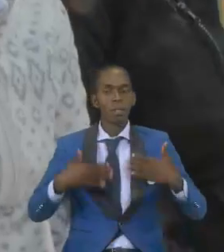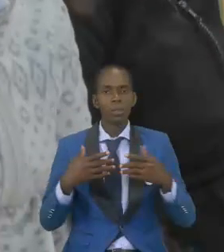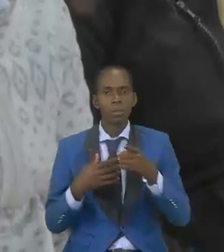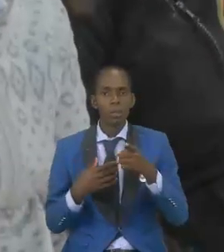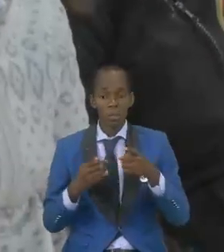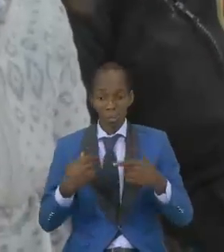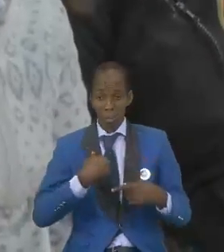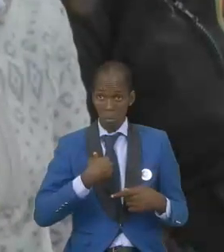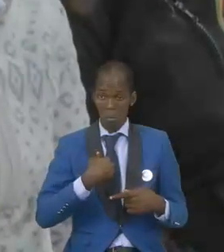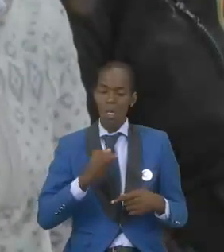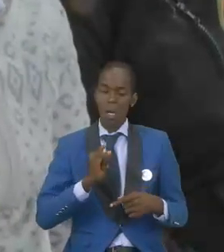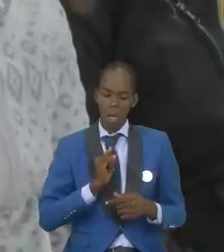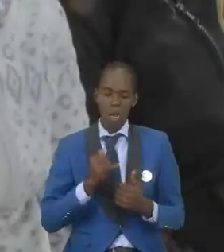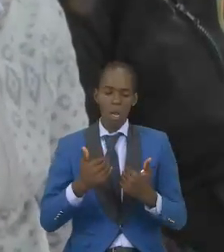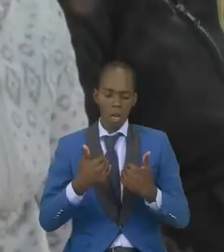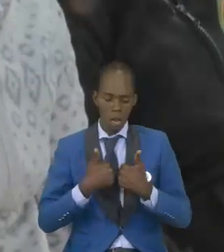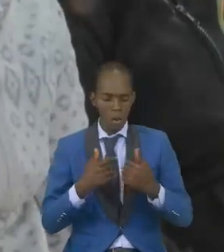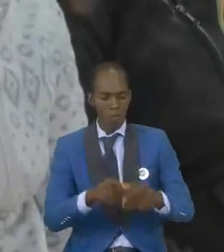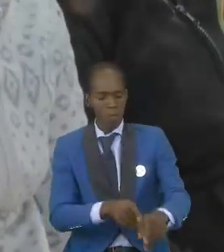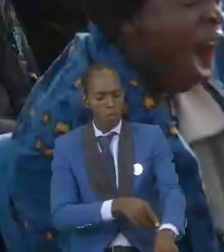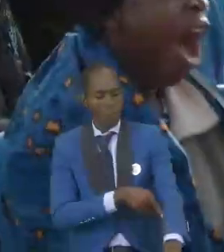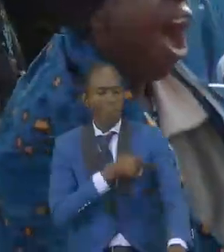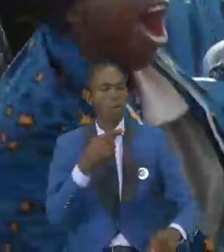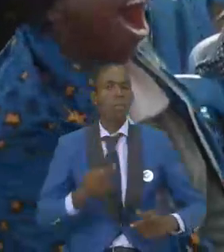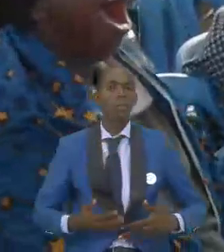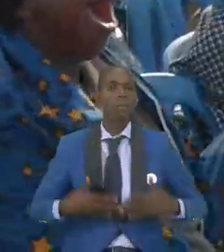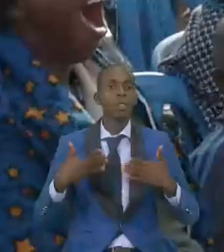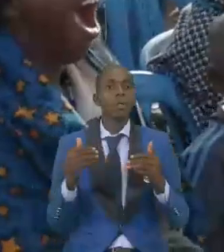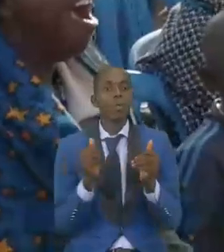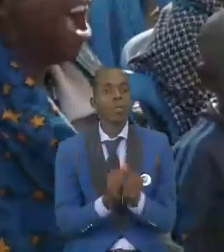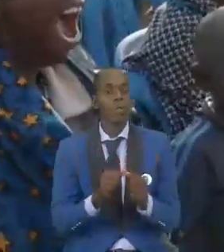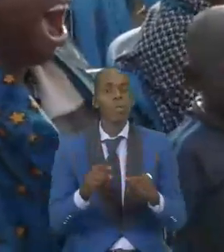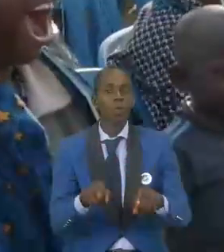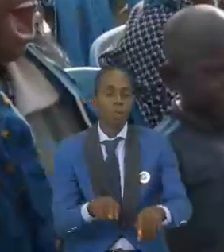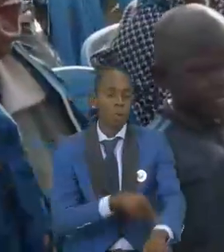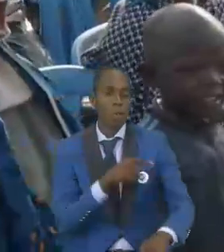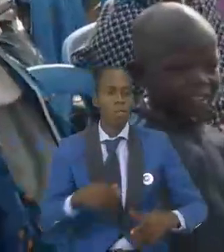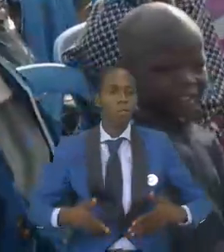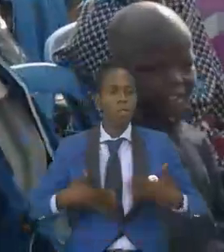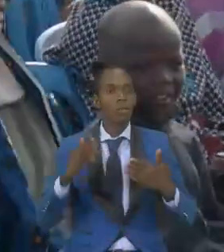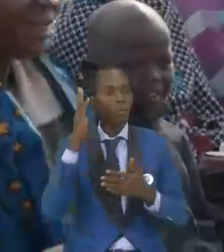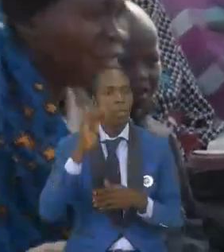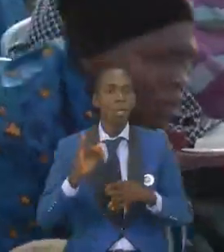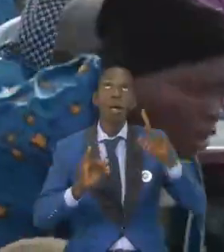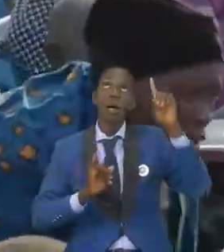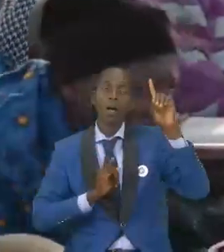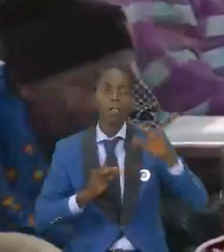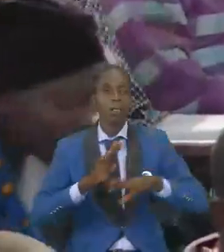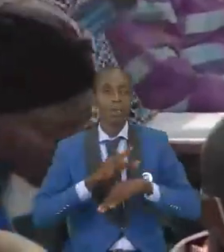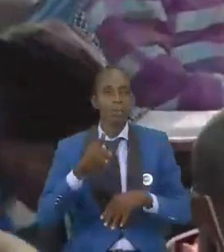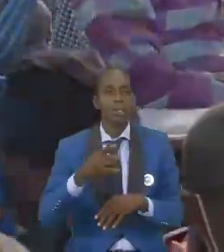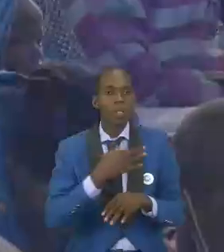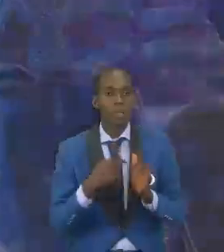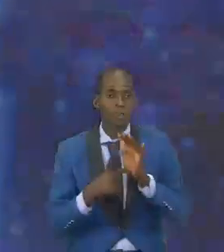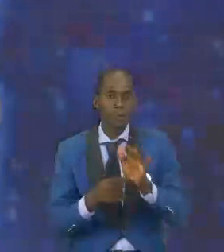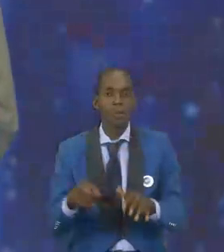life. With long life will I satisfy him and show him my